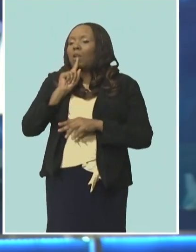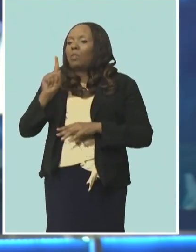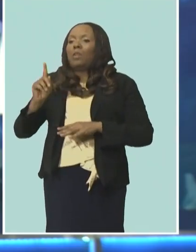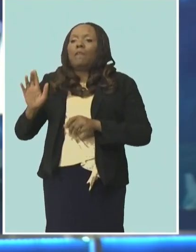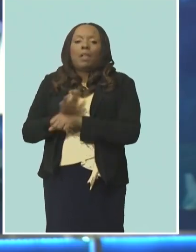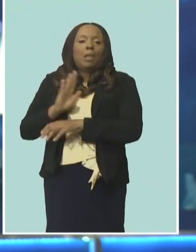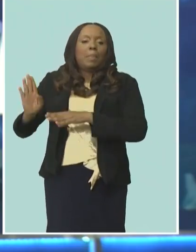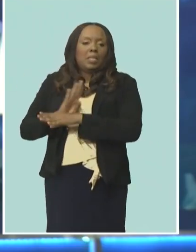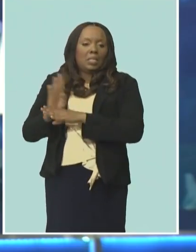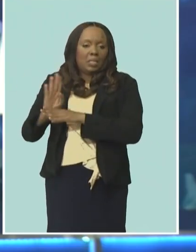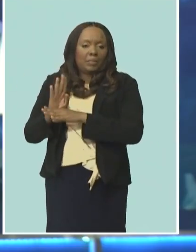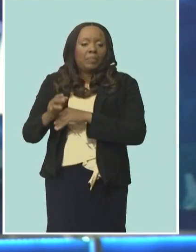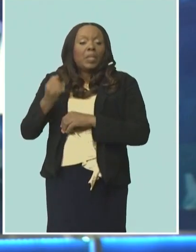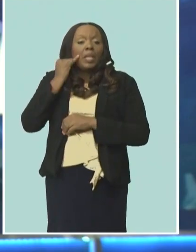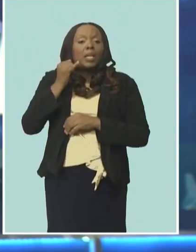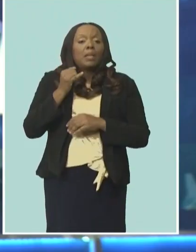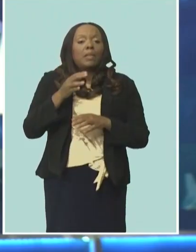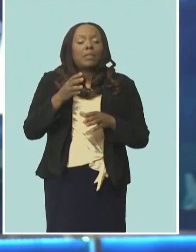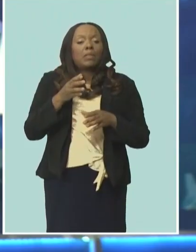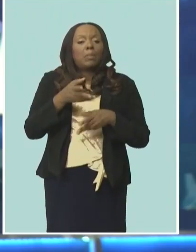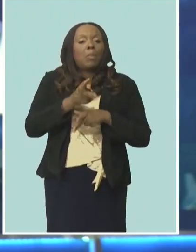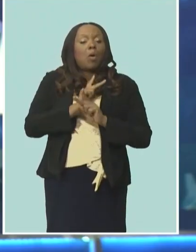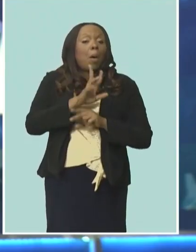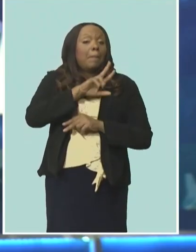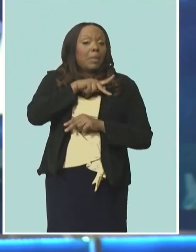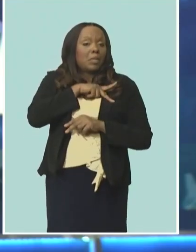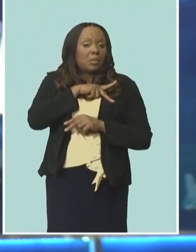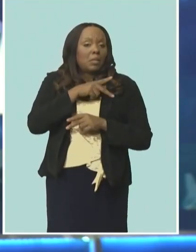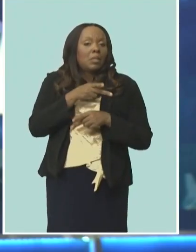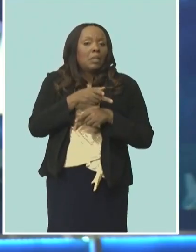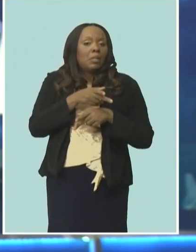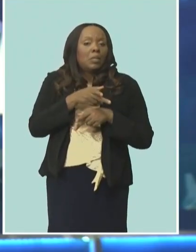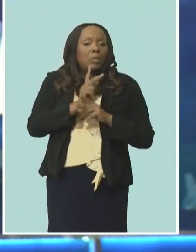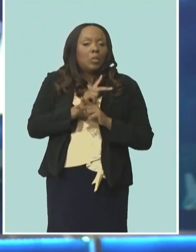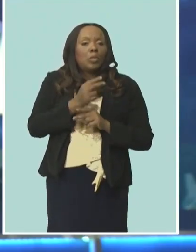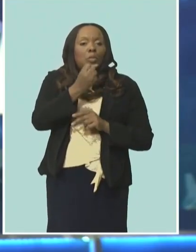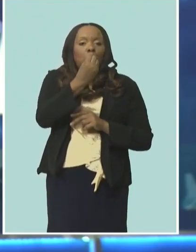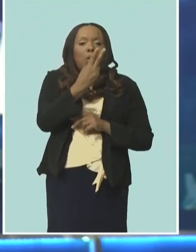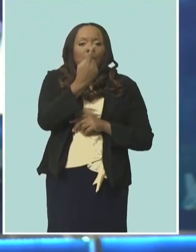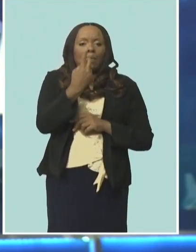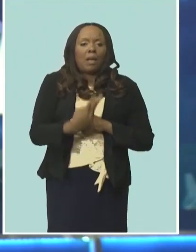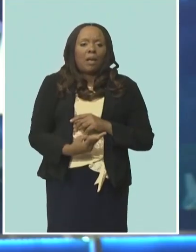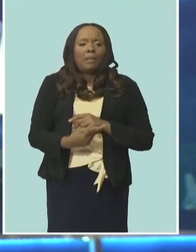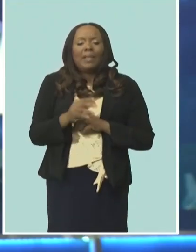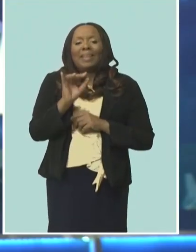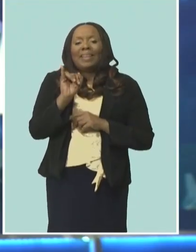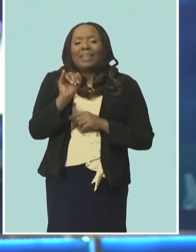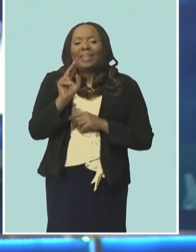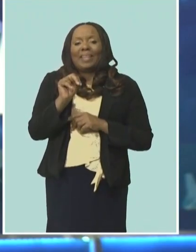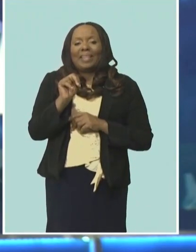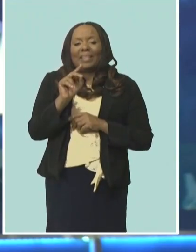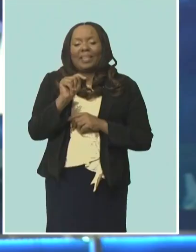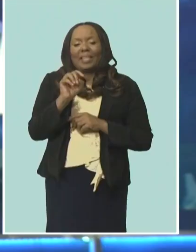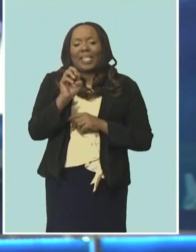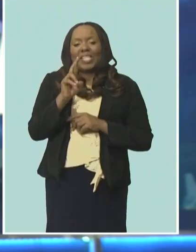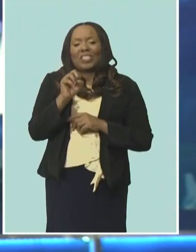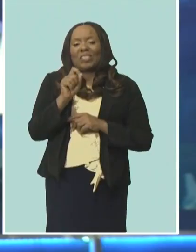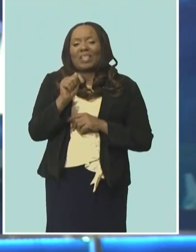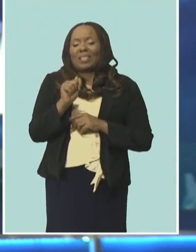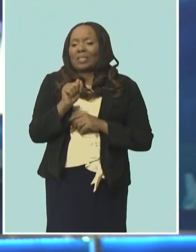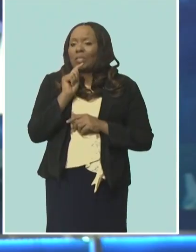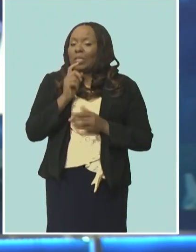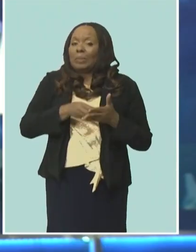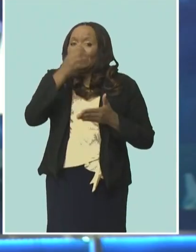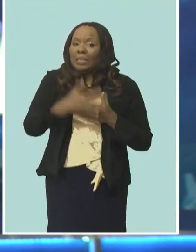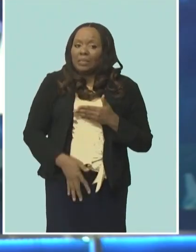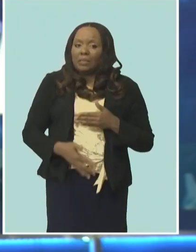financing a business on a personal loan with a 12.5% interest rate is a horror story and is not tenable. She's warning